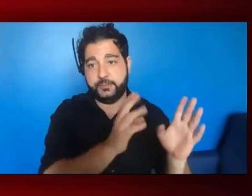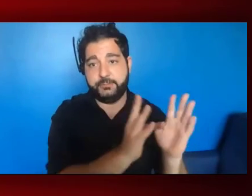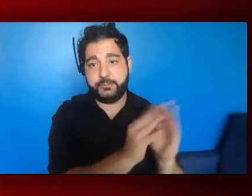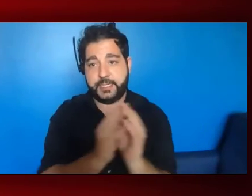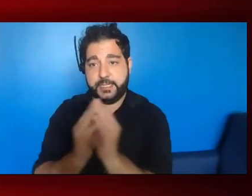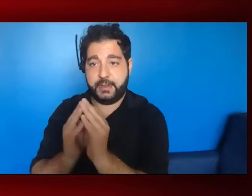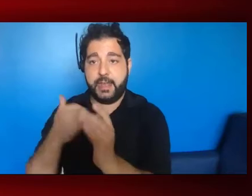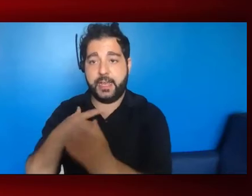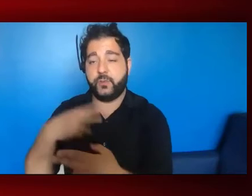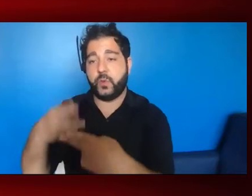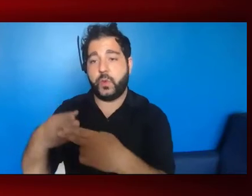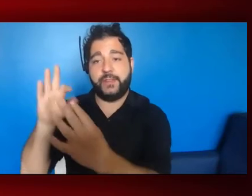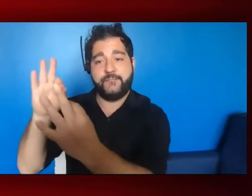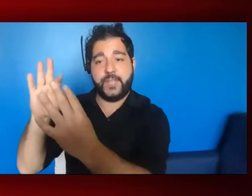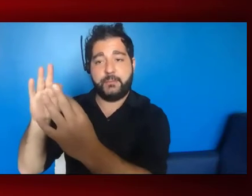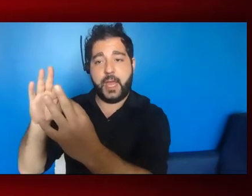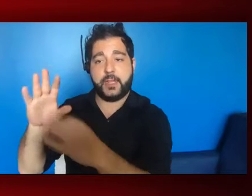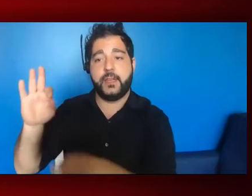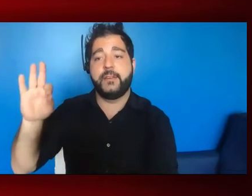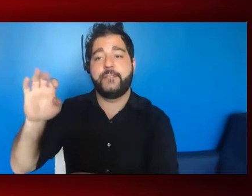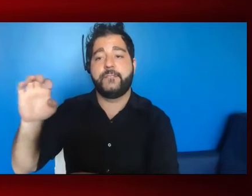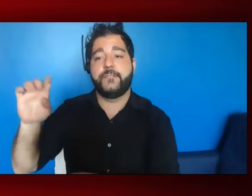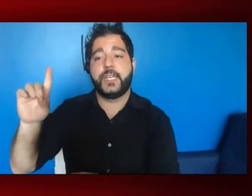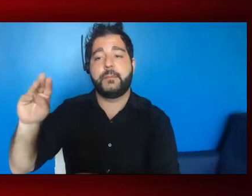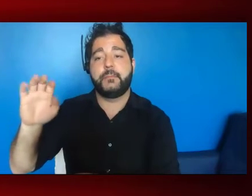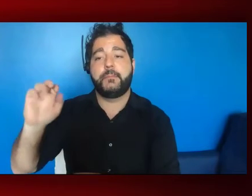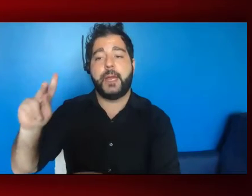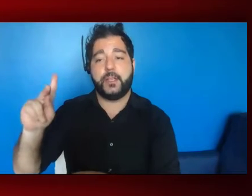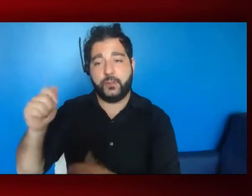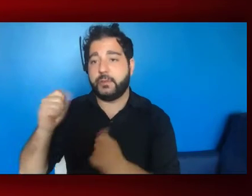feedback icon. This is where you can give some notes about what you